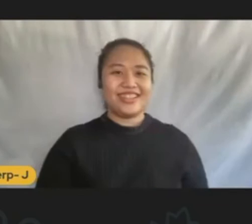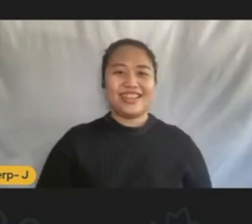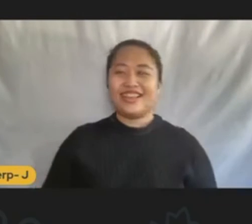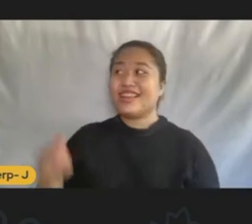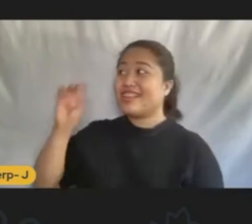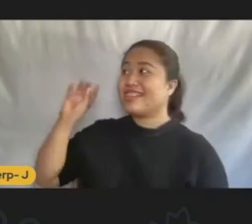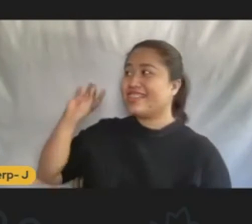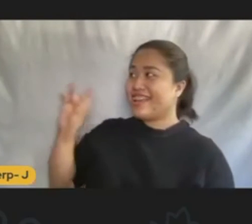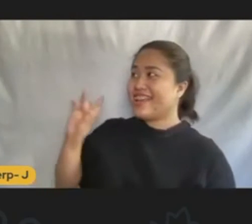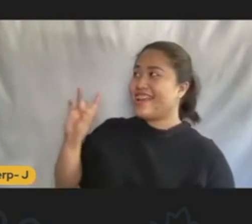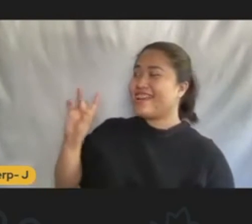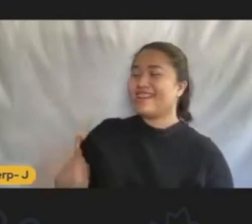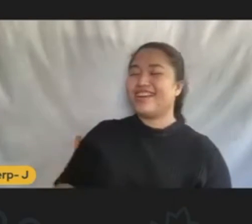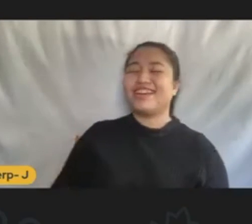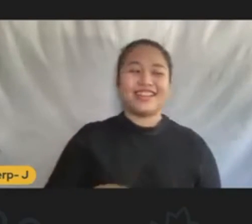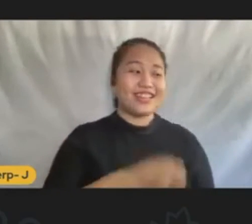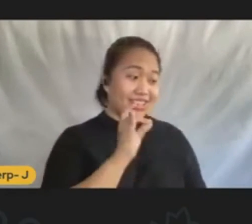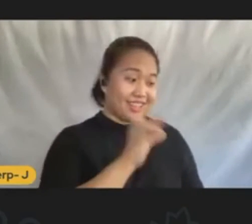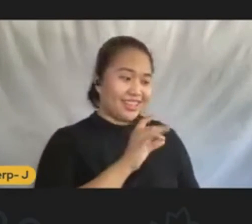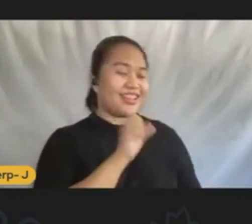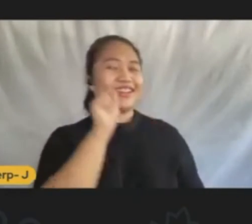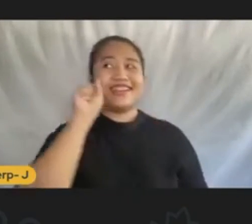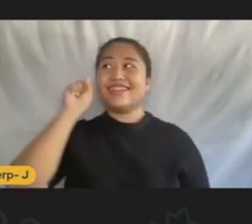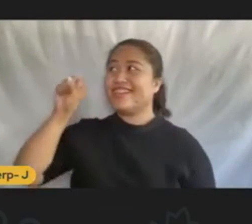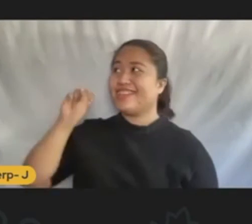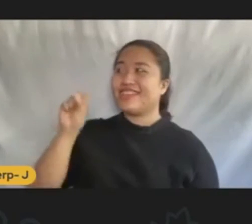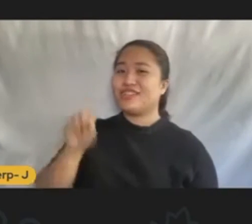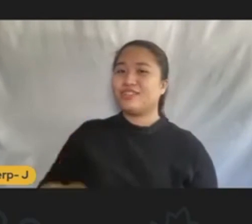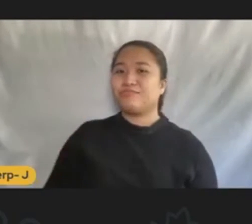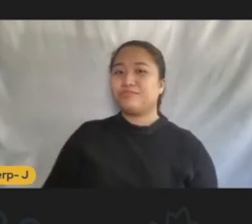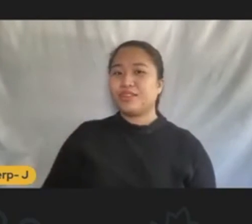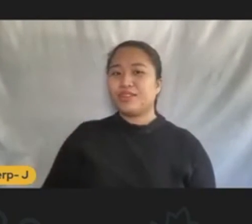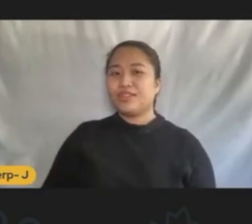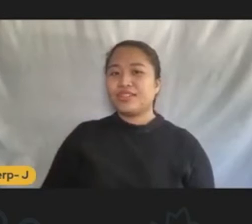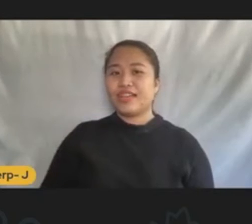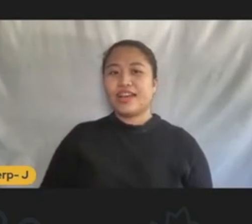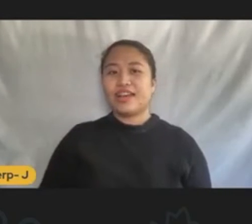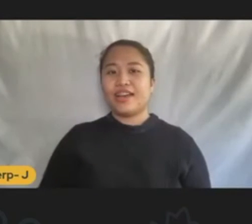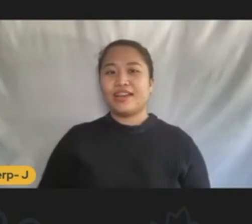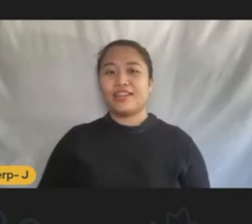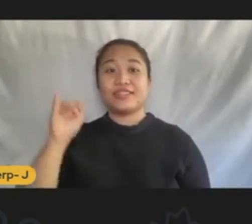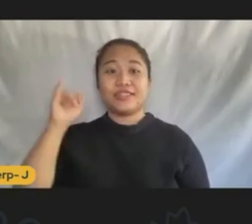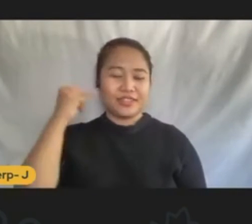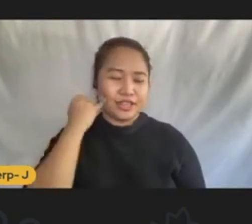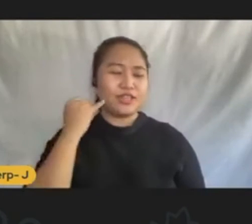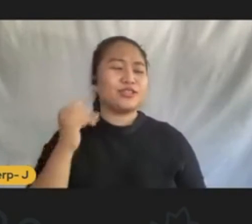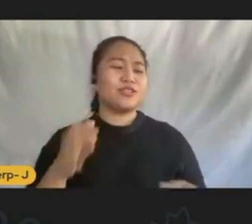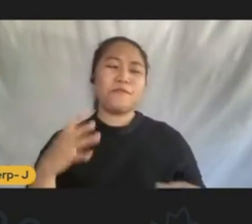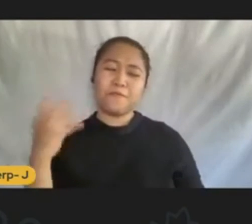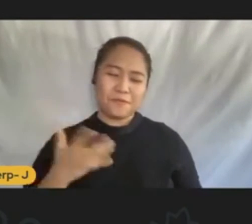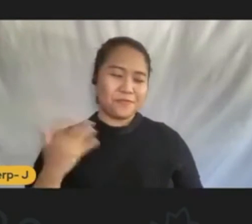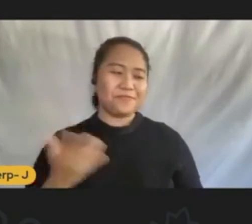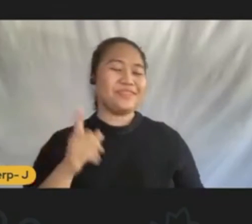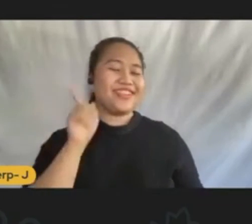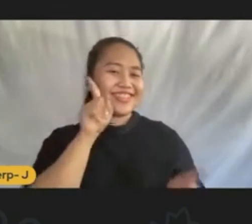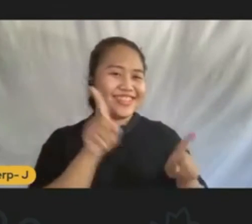thing that we know that Joey is like a great ate, huh? Mm-hmm. She loves you. Like just having lunch earlier today, Joey out of